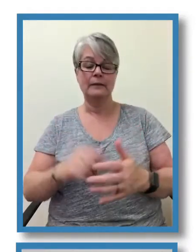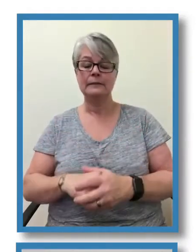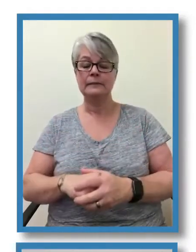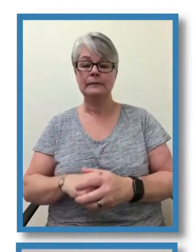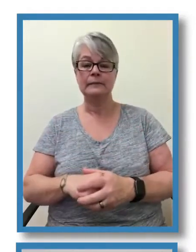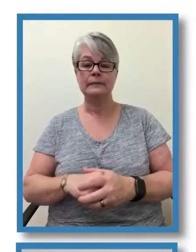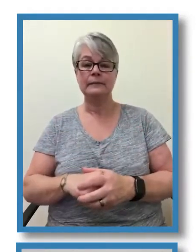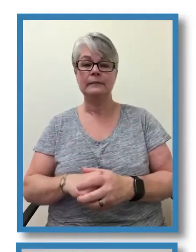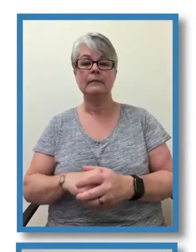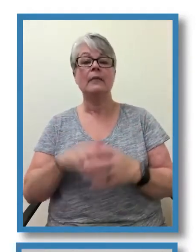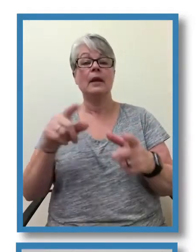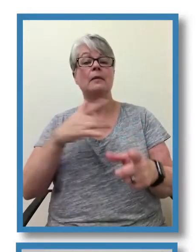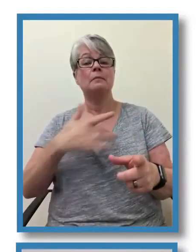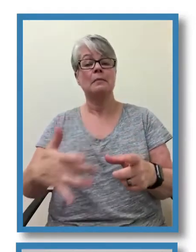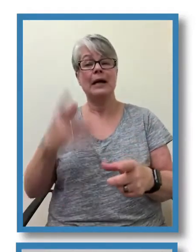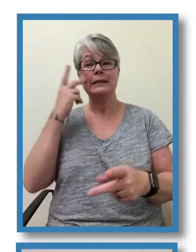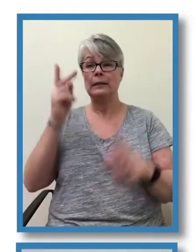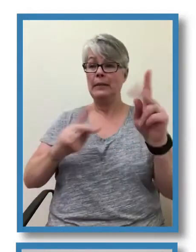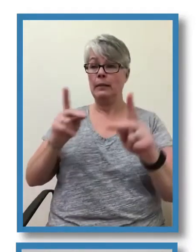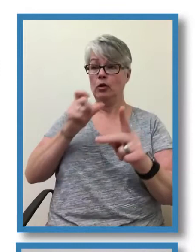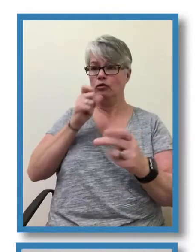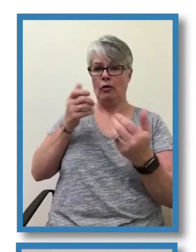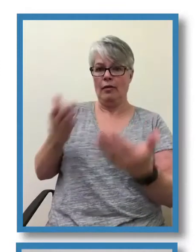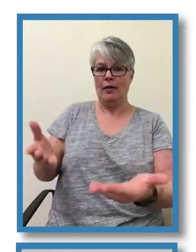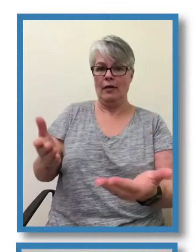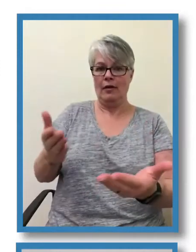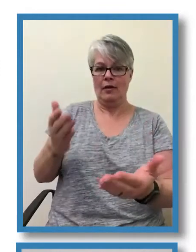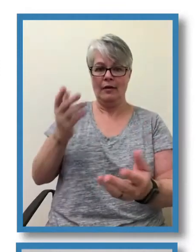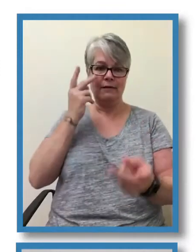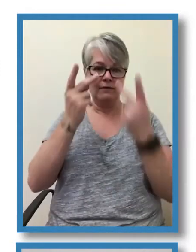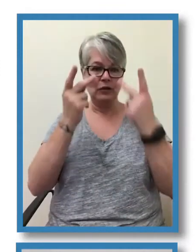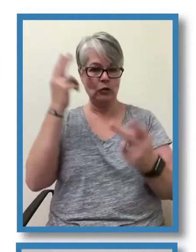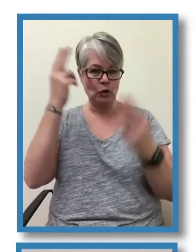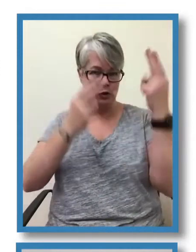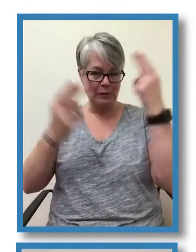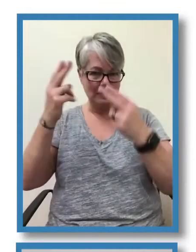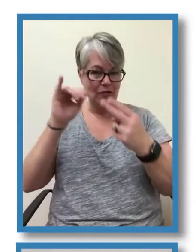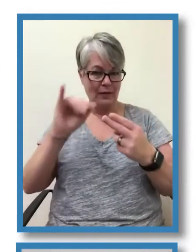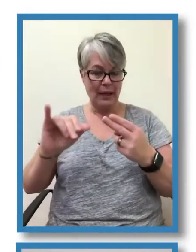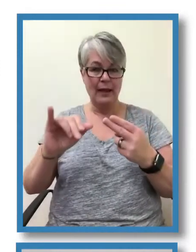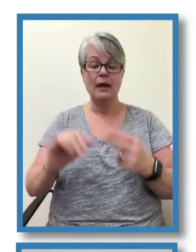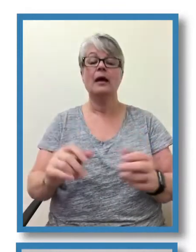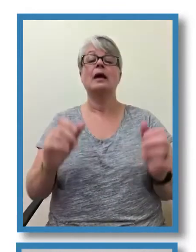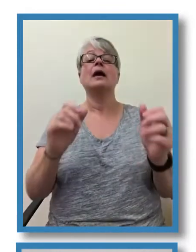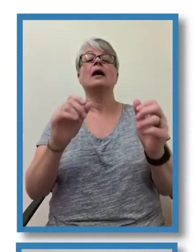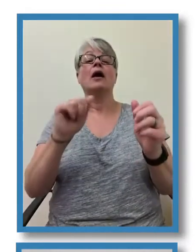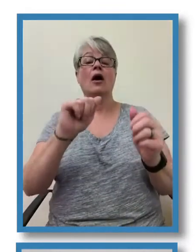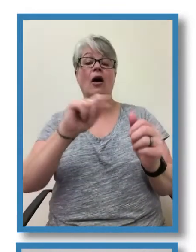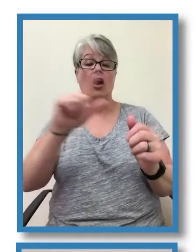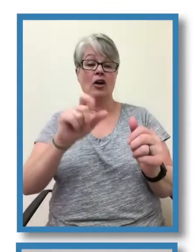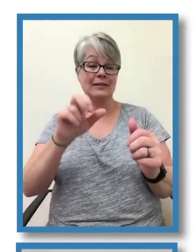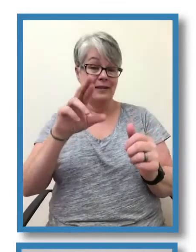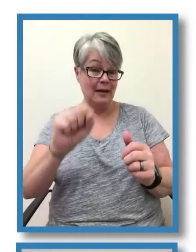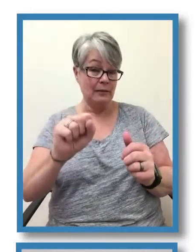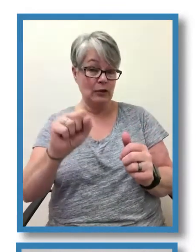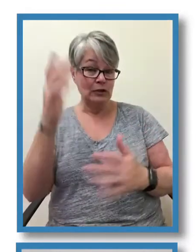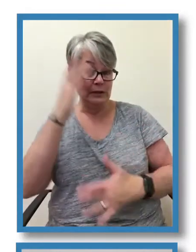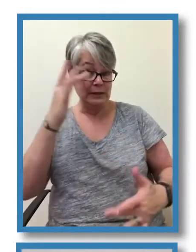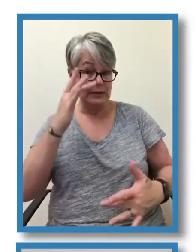second type of dementia on top of the Alzheimer's disease. So this is particularly difficult for family members because not only are they dealing